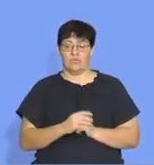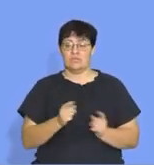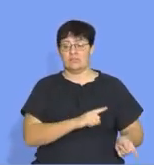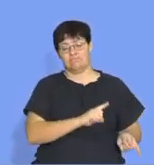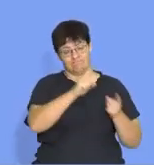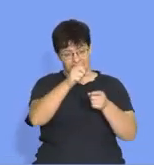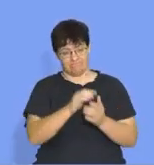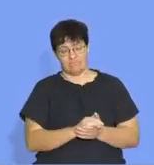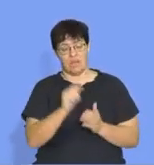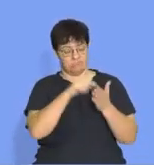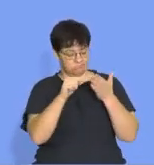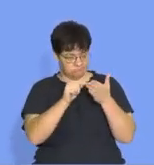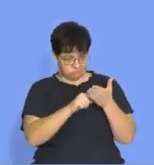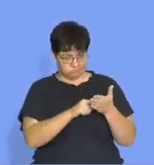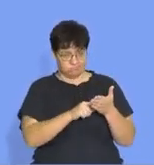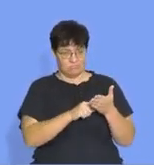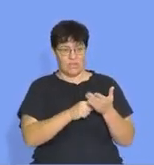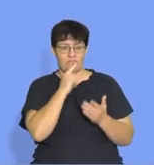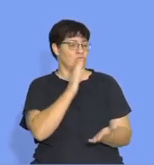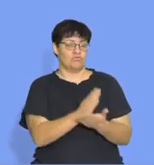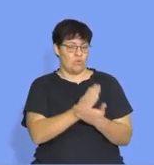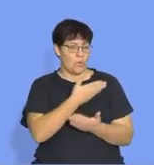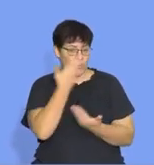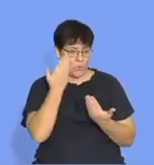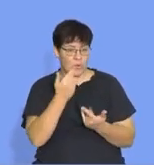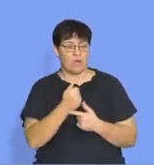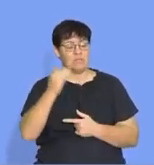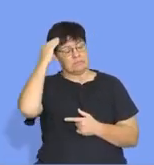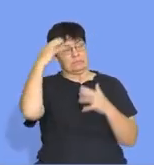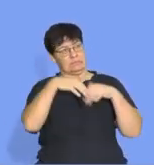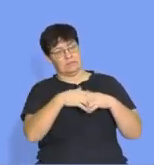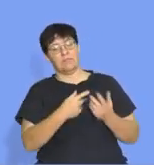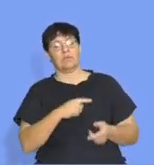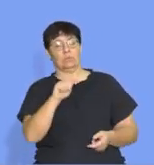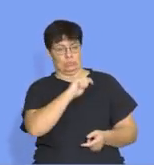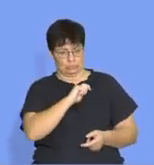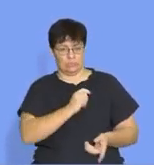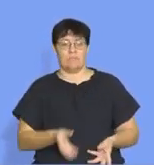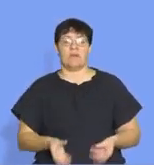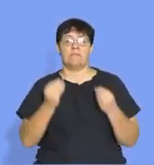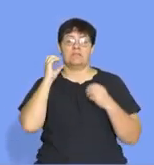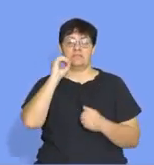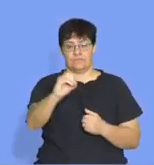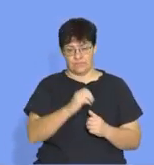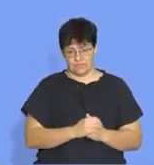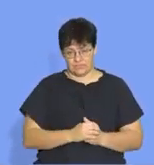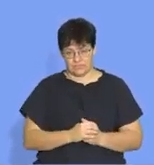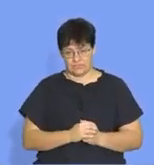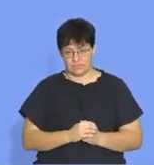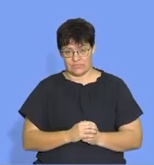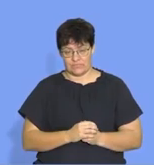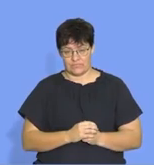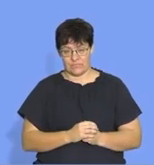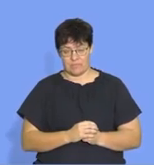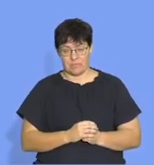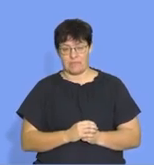your calculator if you are not sure with your mental meds, and it will definitely give you 0 is equals to 0. Therefore,